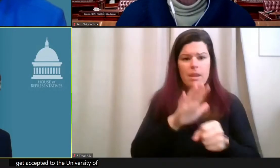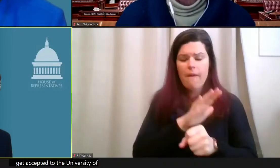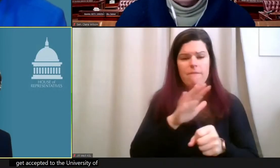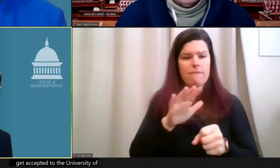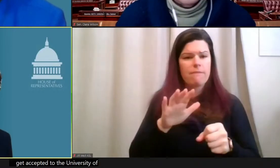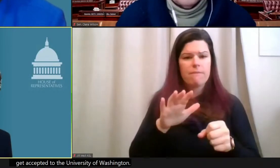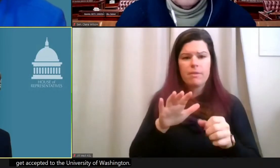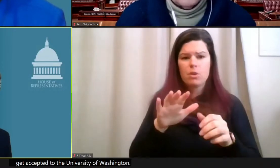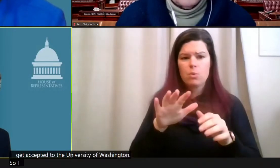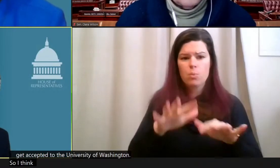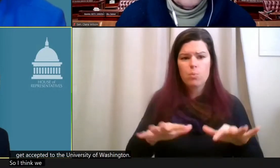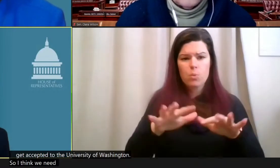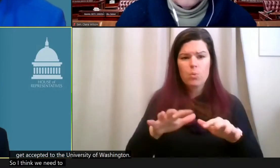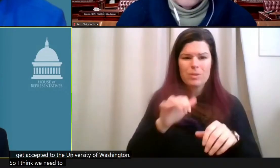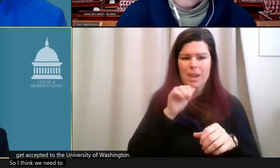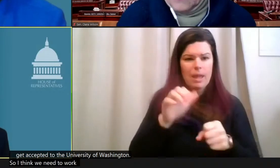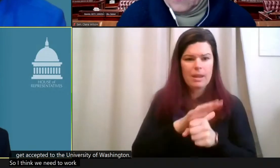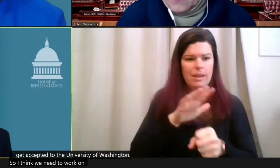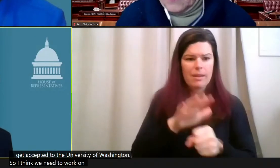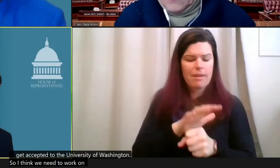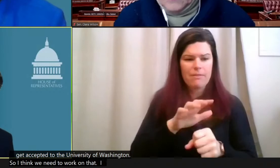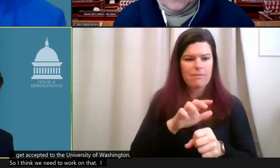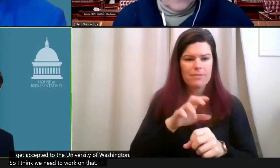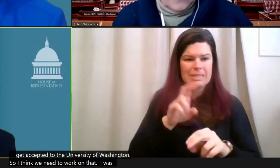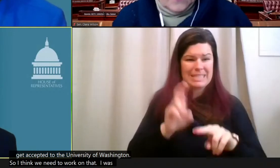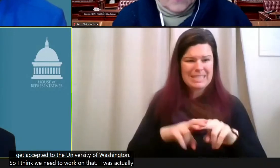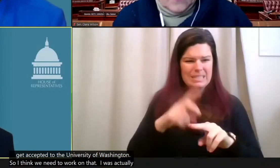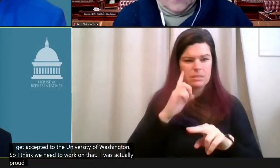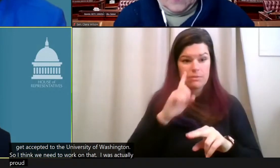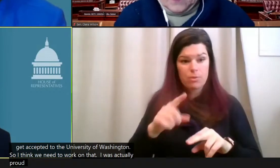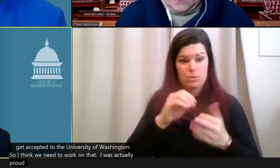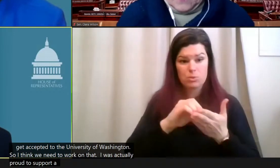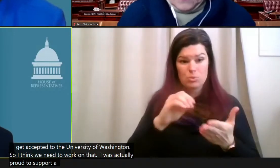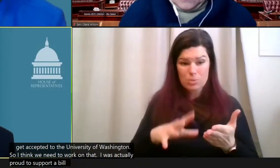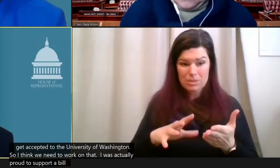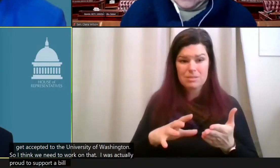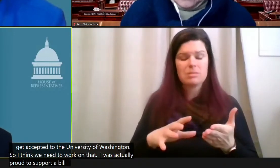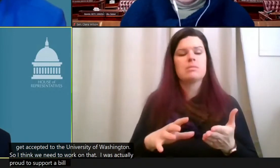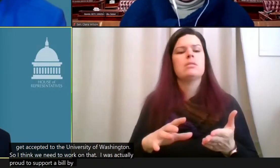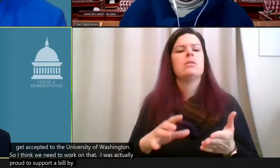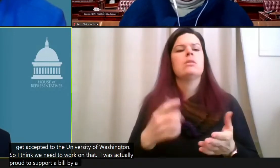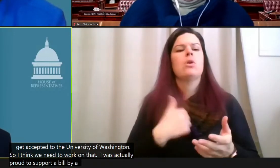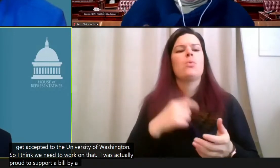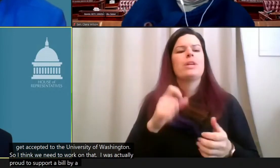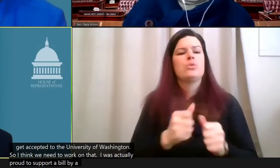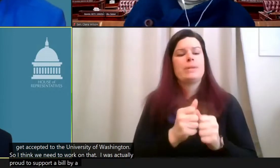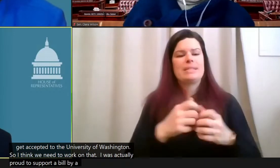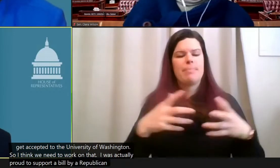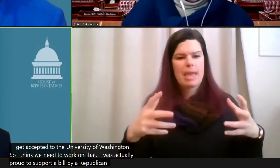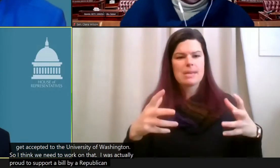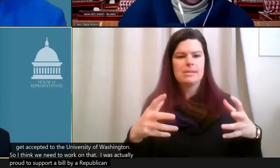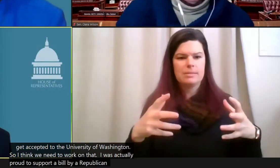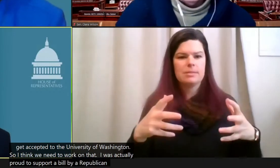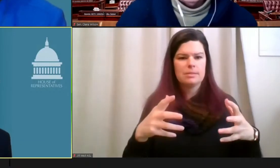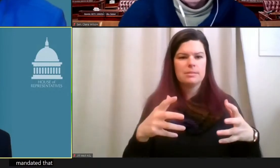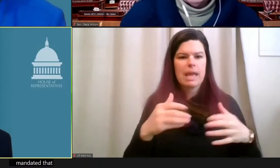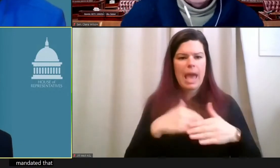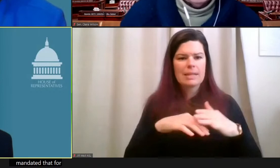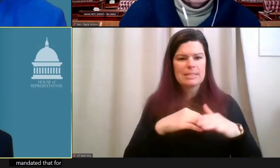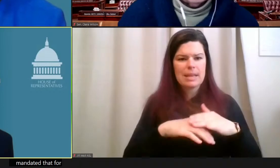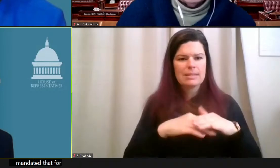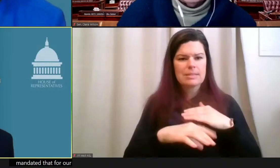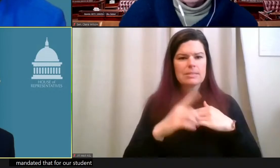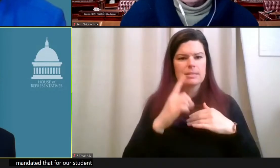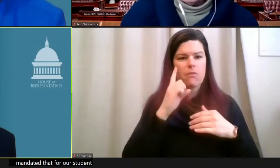I think we need to work on that. I was actually proud to support a bill by a Republican that mandated that for our student athletes in